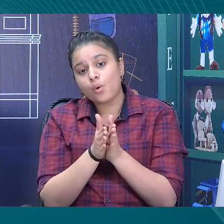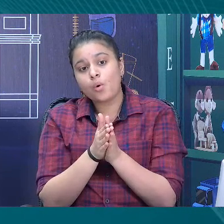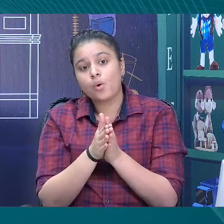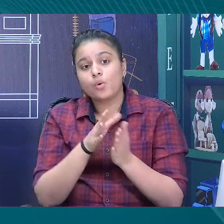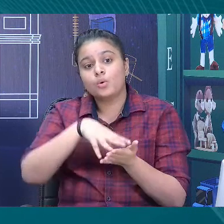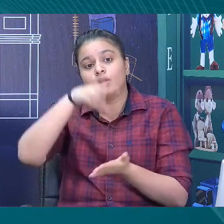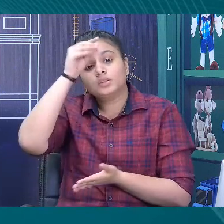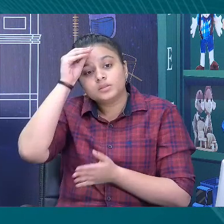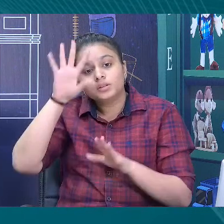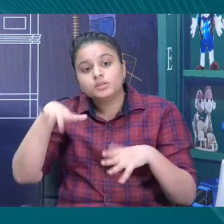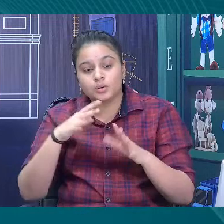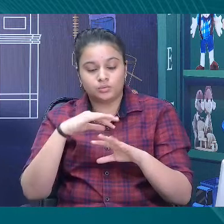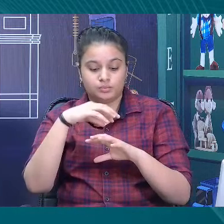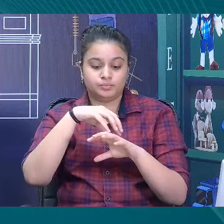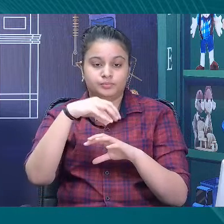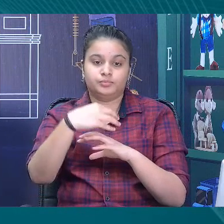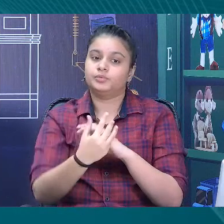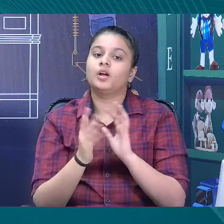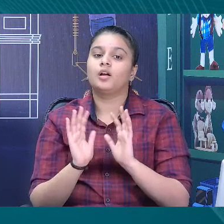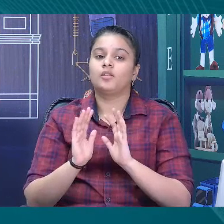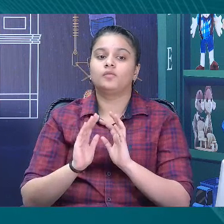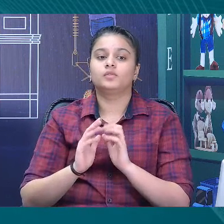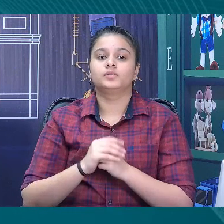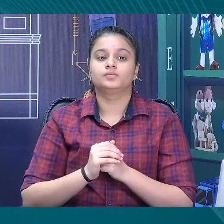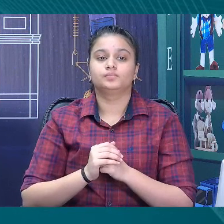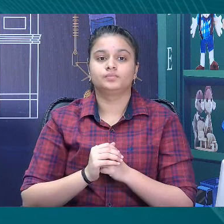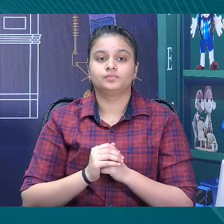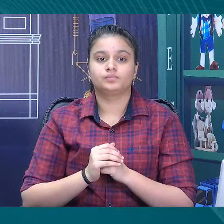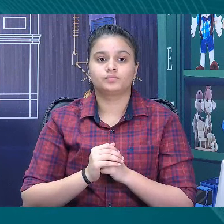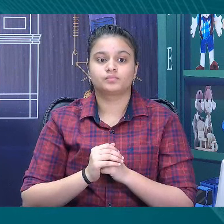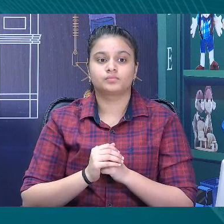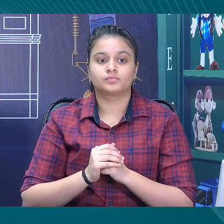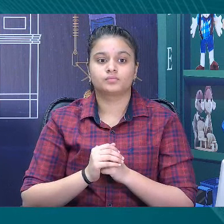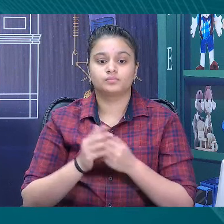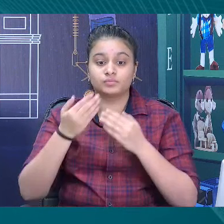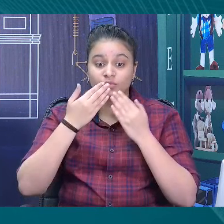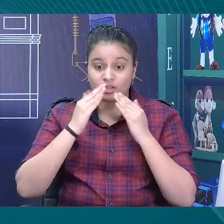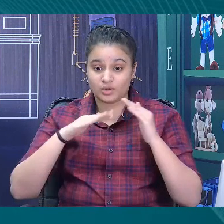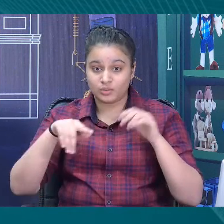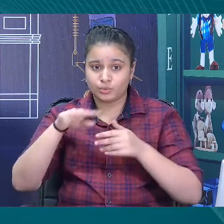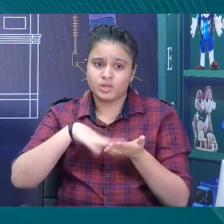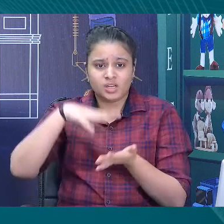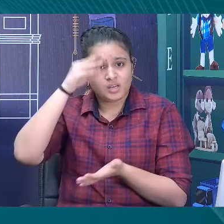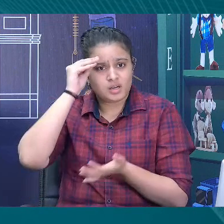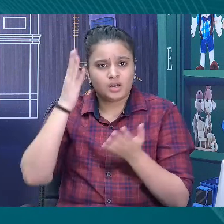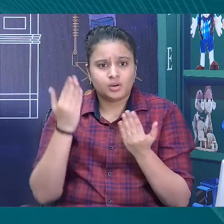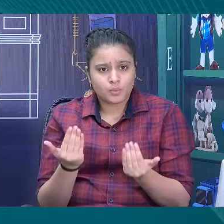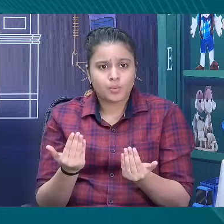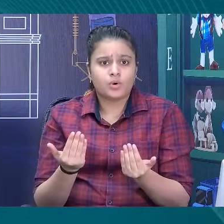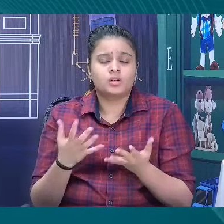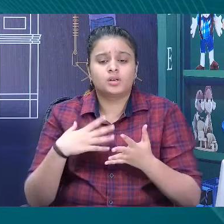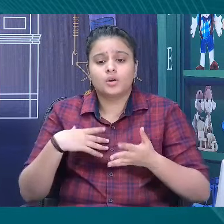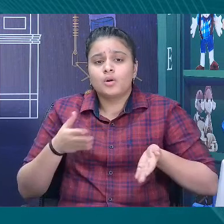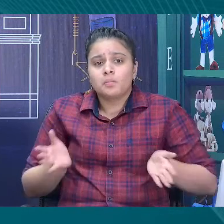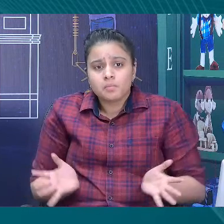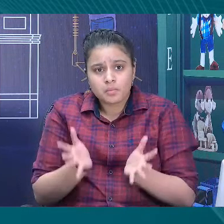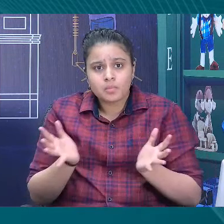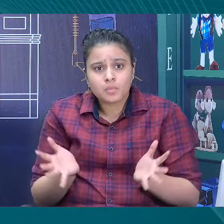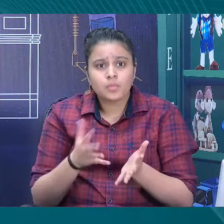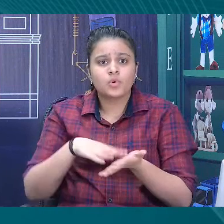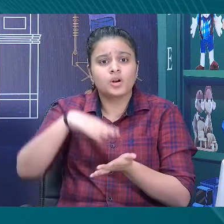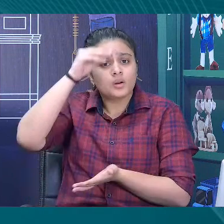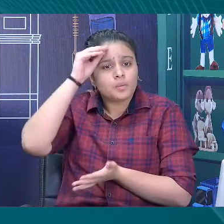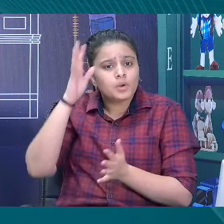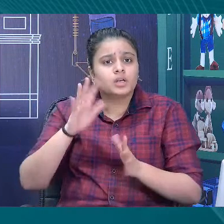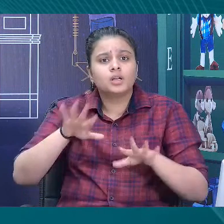amygdala region. Ji. That children purposefully they want to learn, and they want to be motivated learners, and that includes all